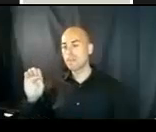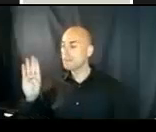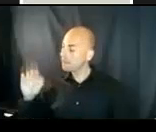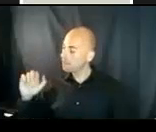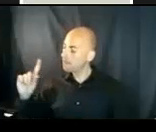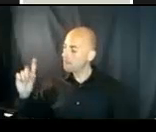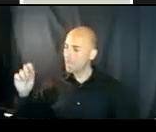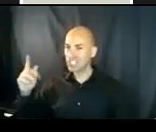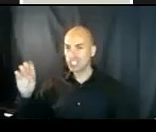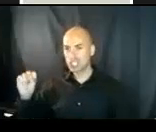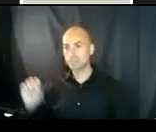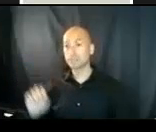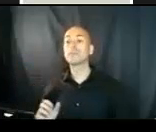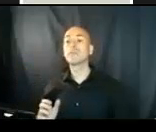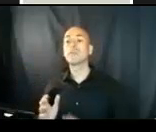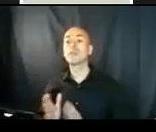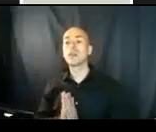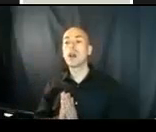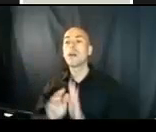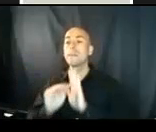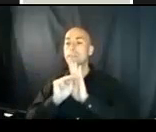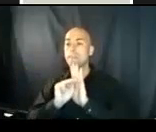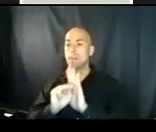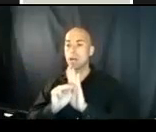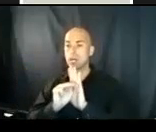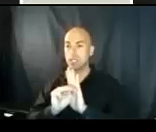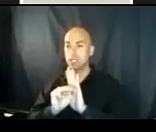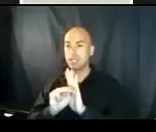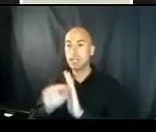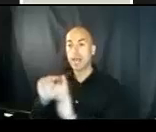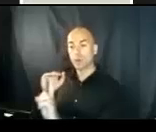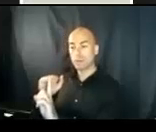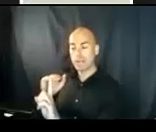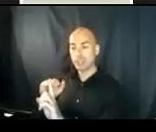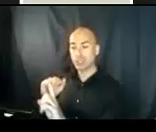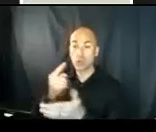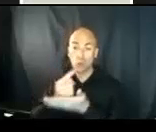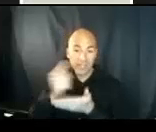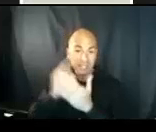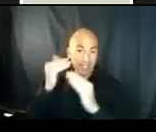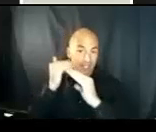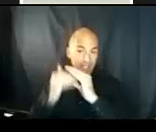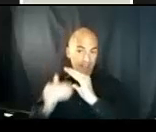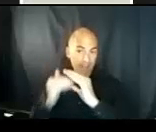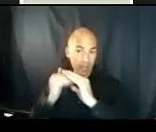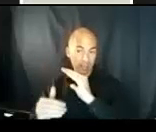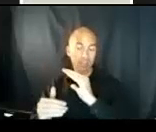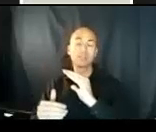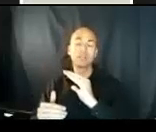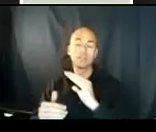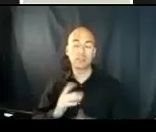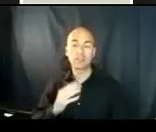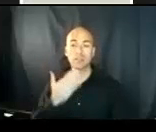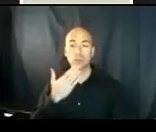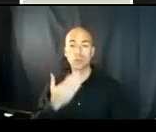Modeling and reminders, so huge. I love the weekly emails for students. Again, all these type of interactions